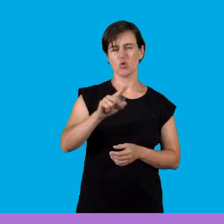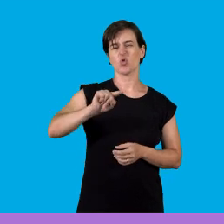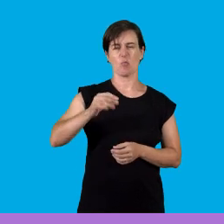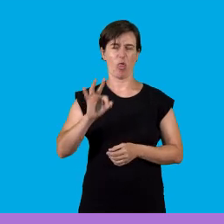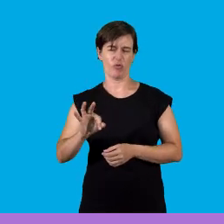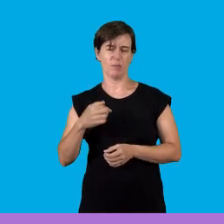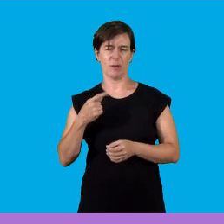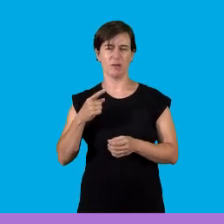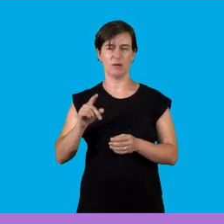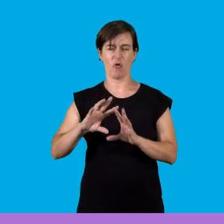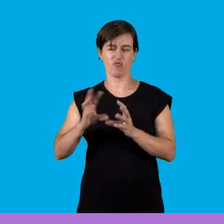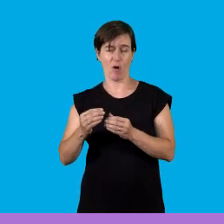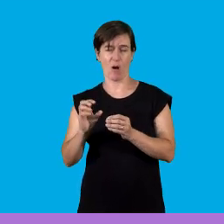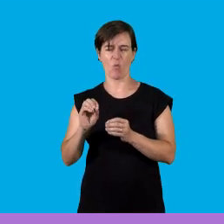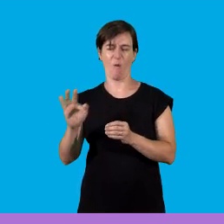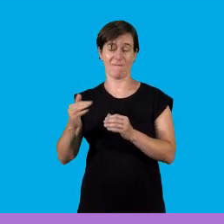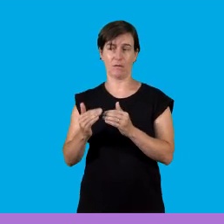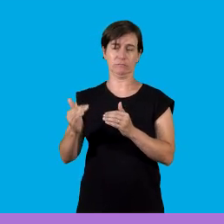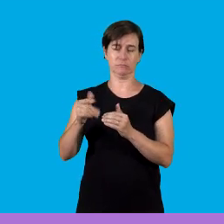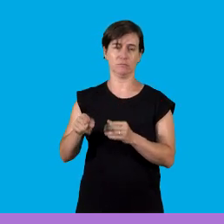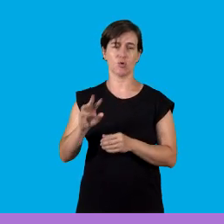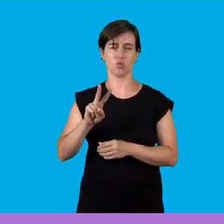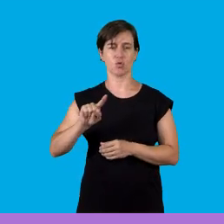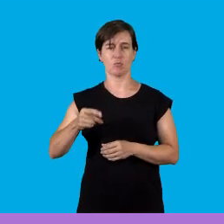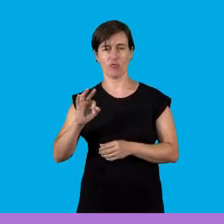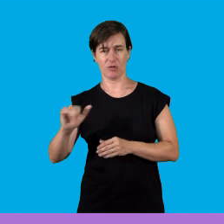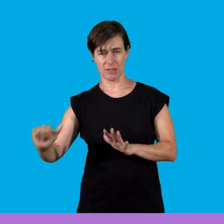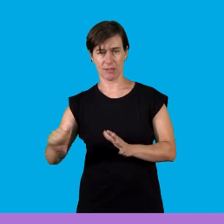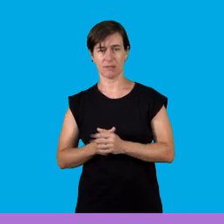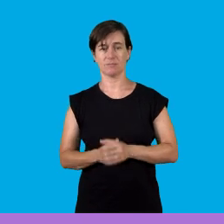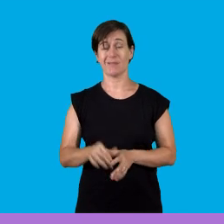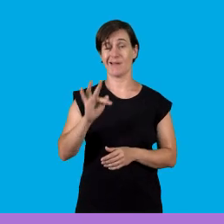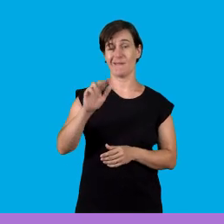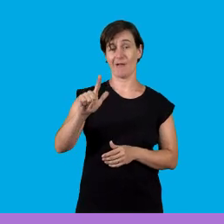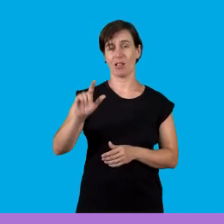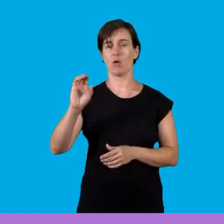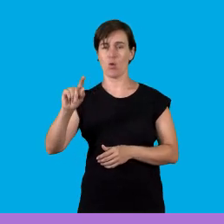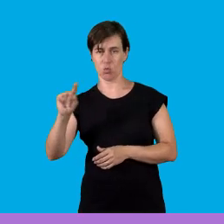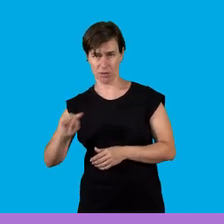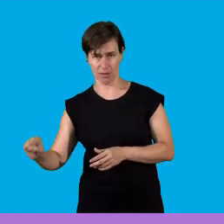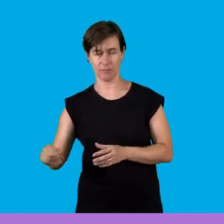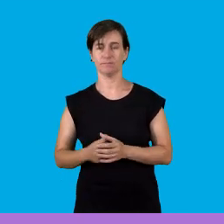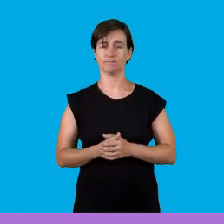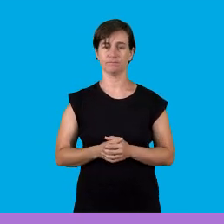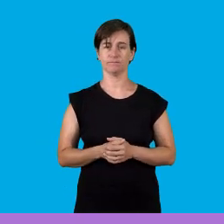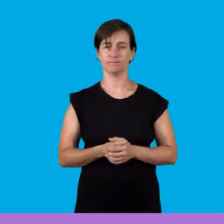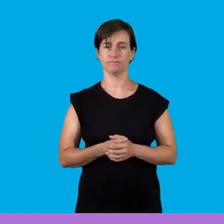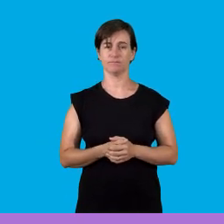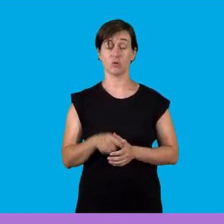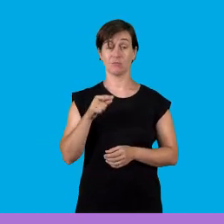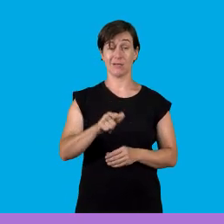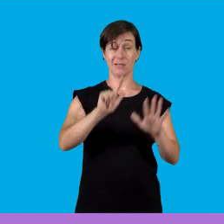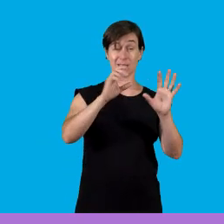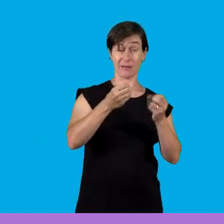2 decimal places, 36, and this will be fluid ounces. Guys, are we clear? I took